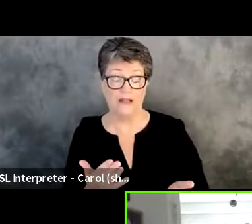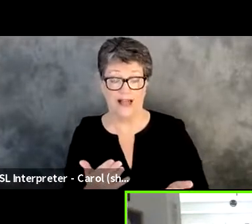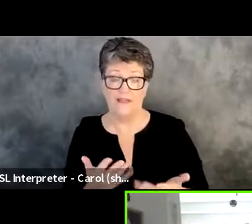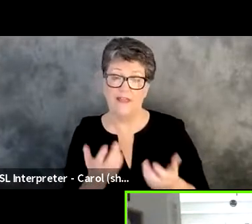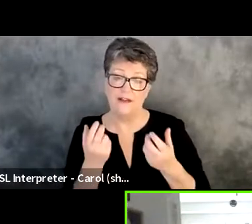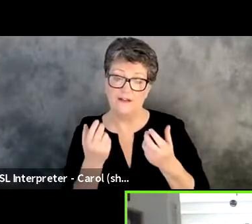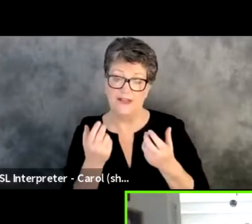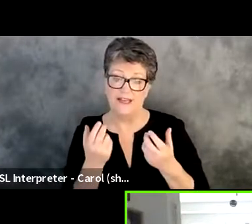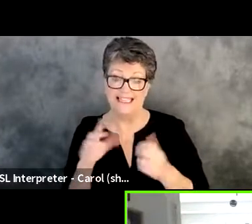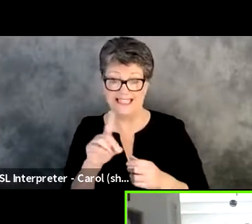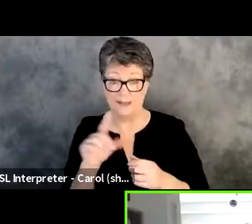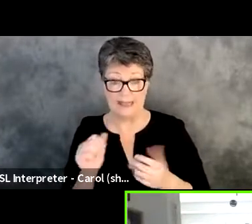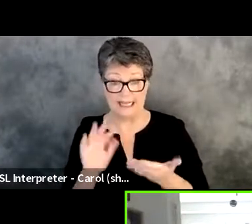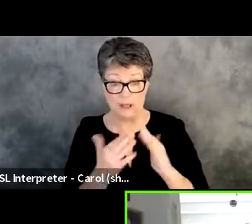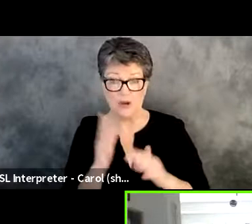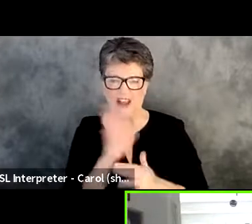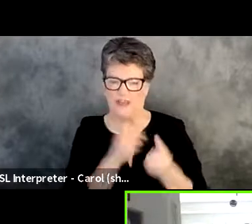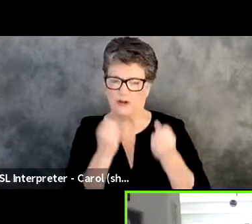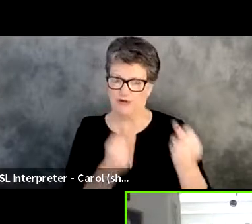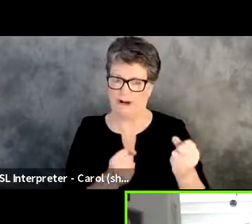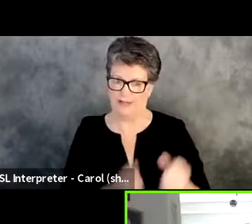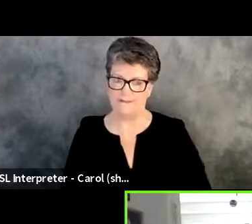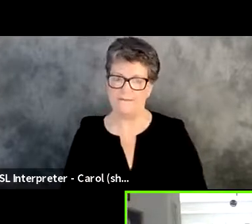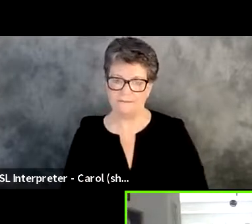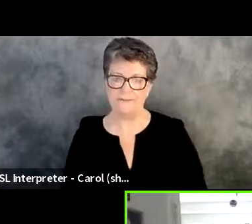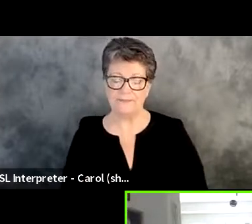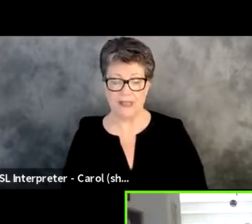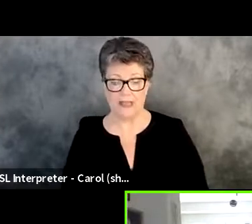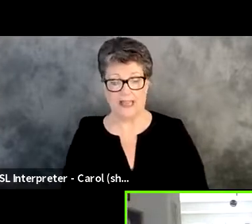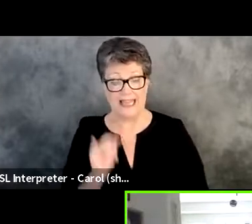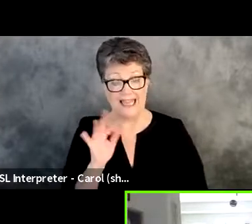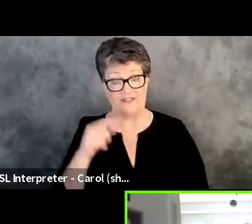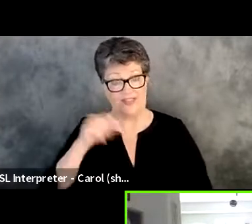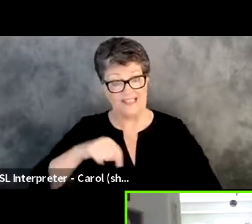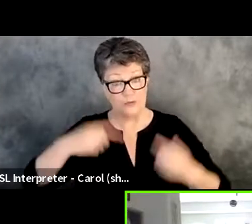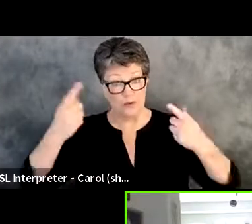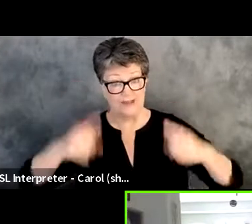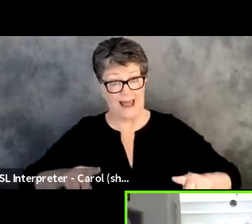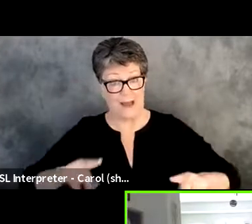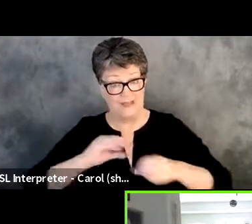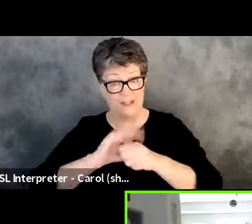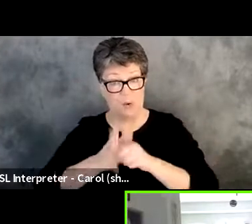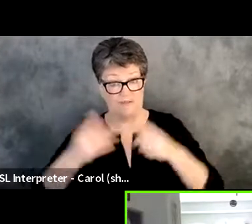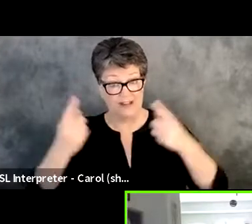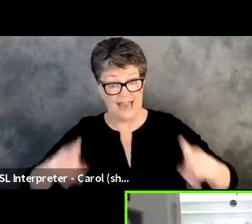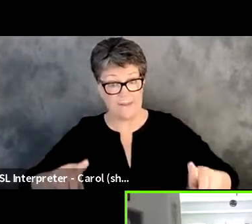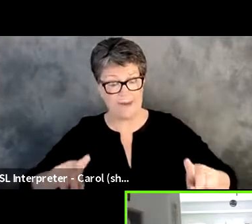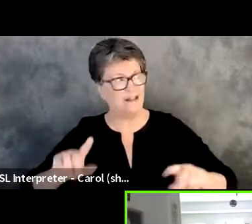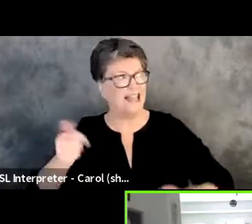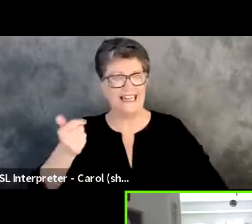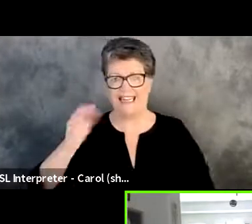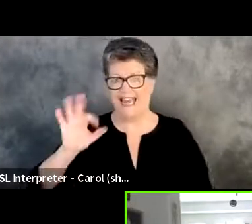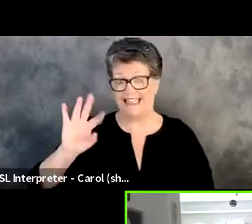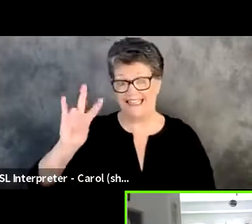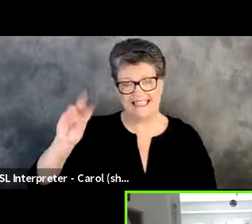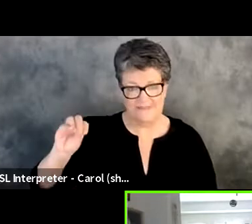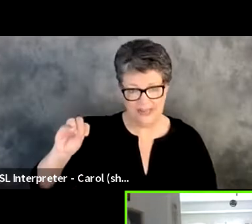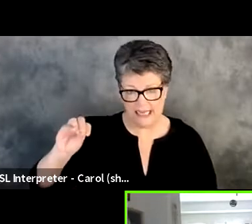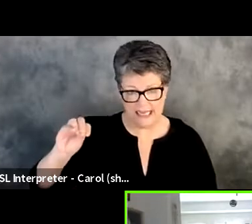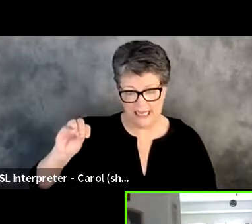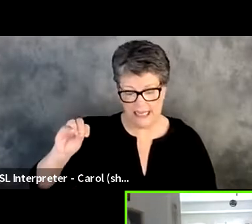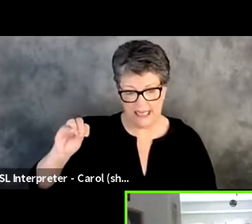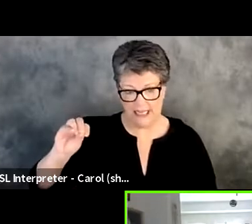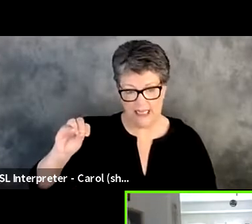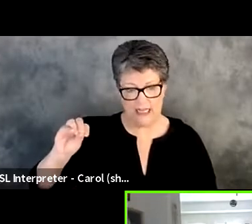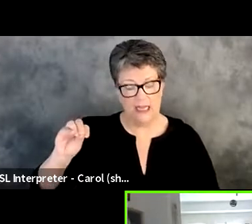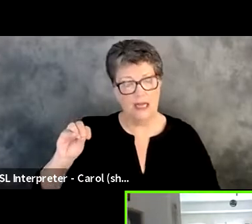strength of the disability community, because if this would have happened in like 1970, there